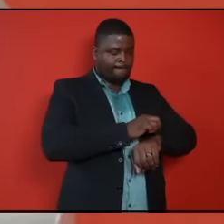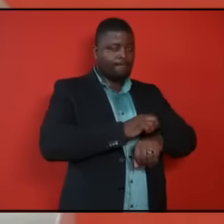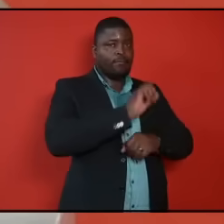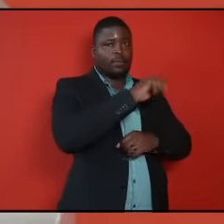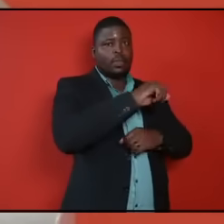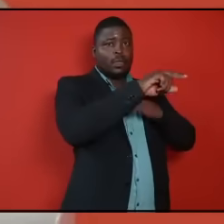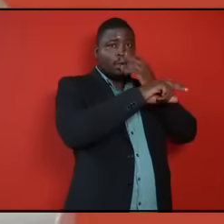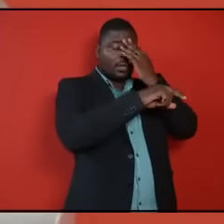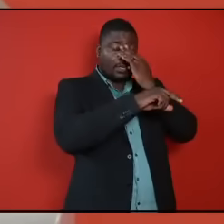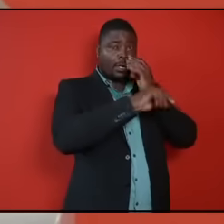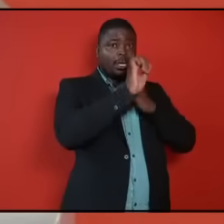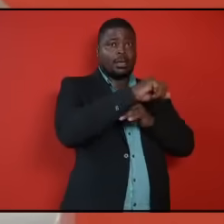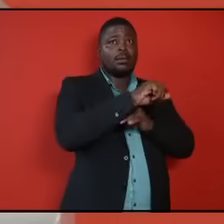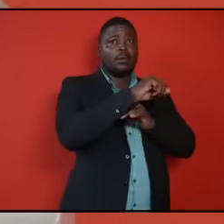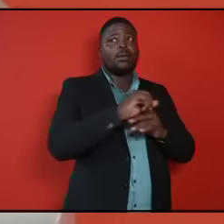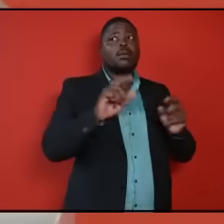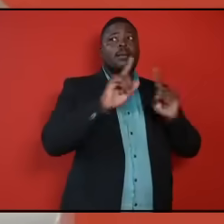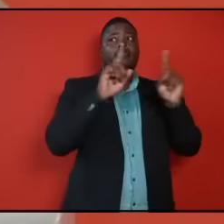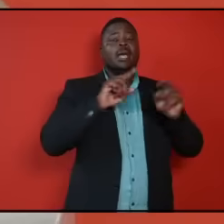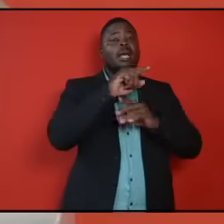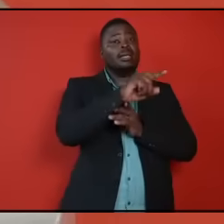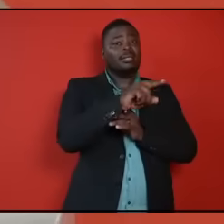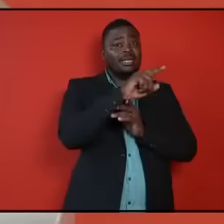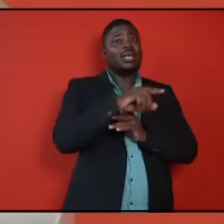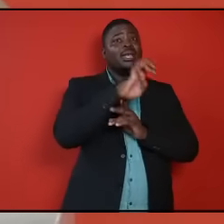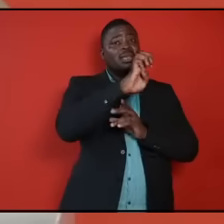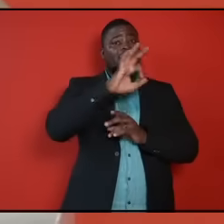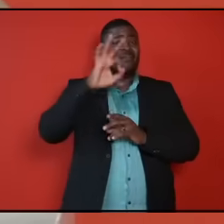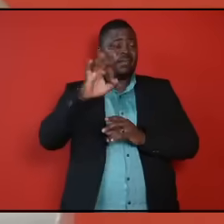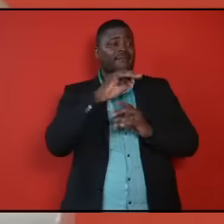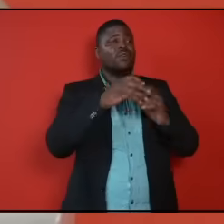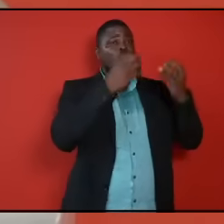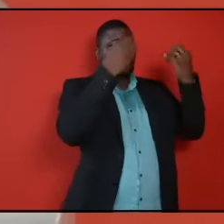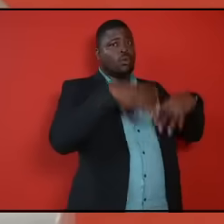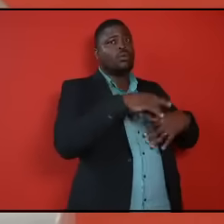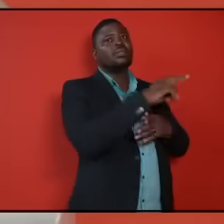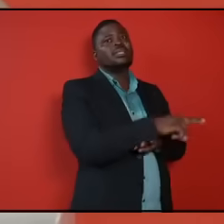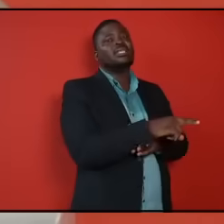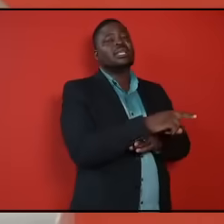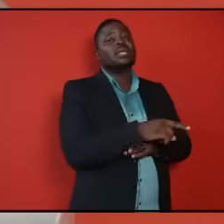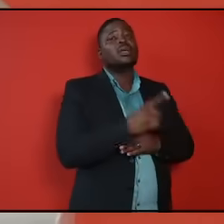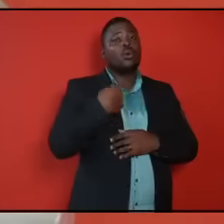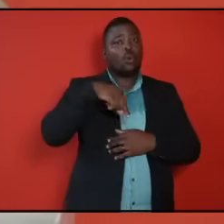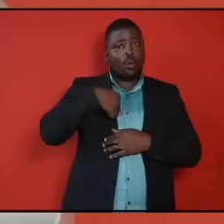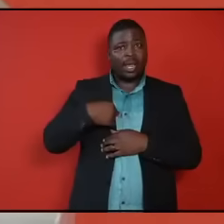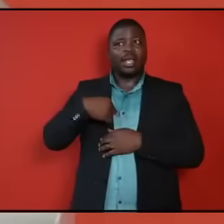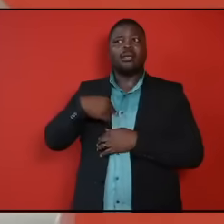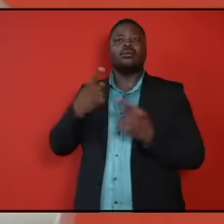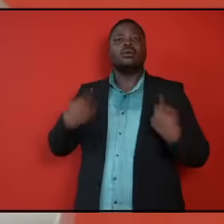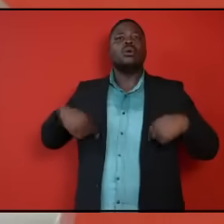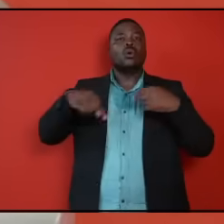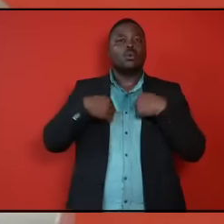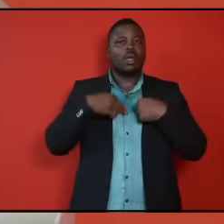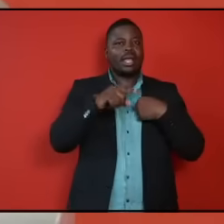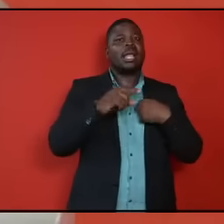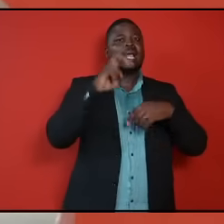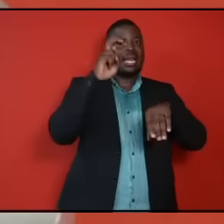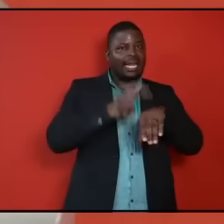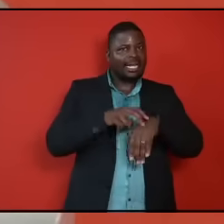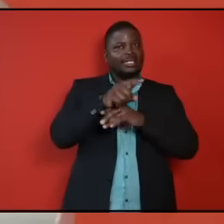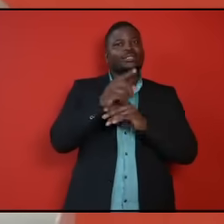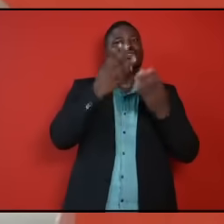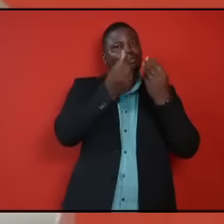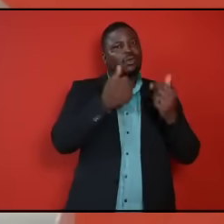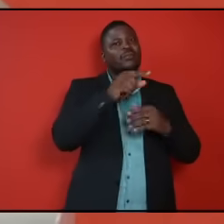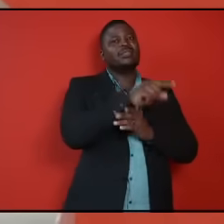amongst the EFF which is taking place there. And we need to nip it on the bud. And if it means releasing some people